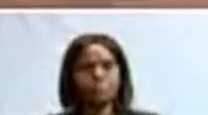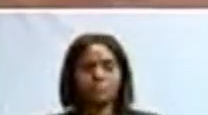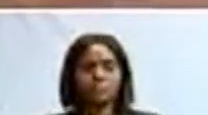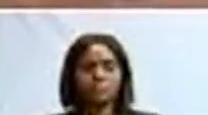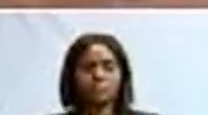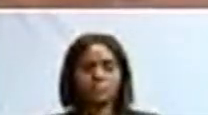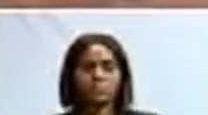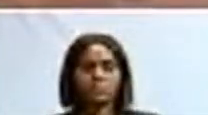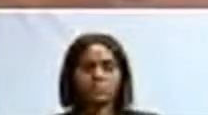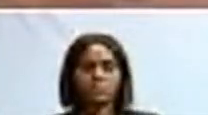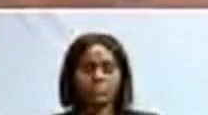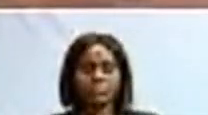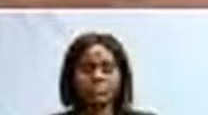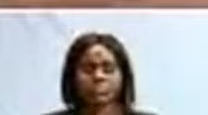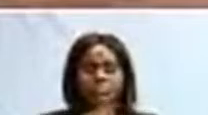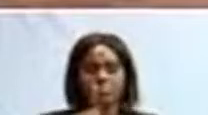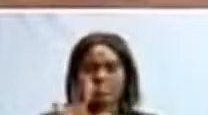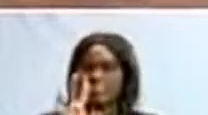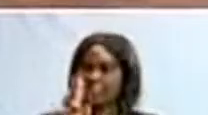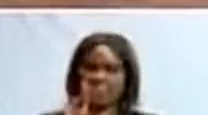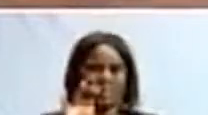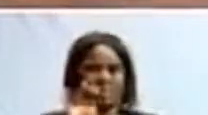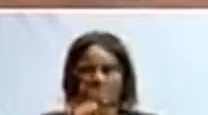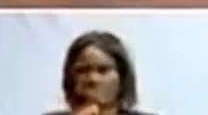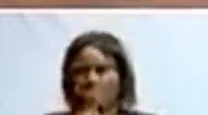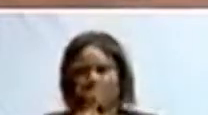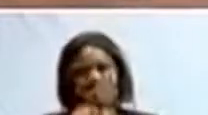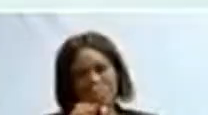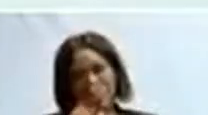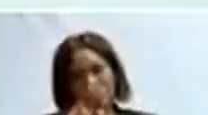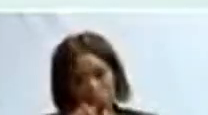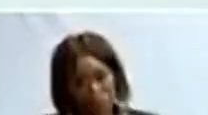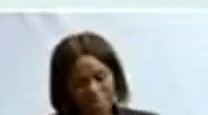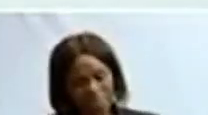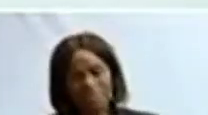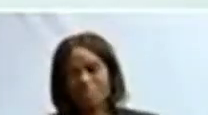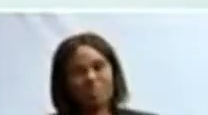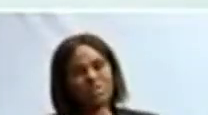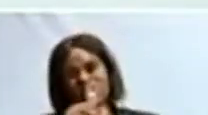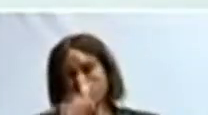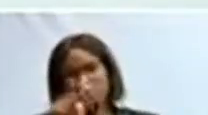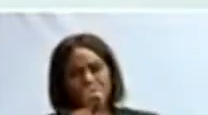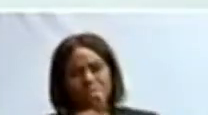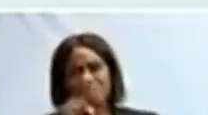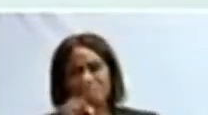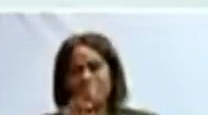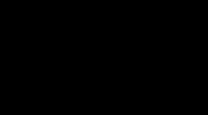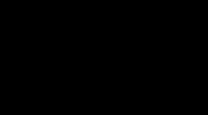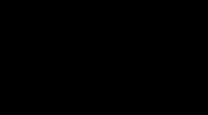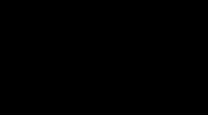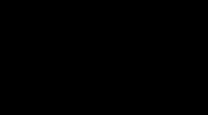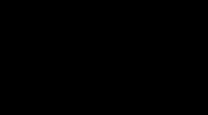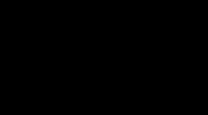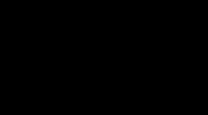Page 27. CS, did you go through this report yourselves as a management?